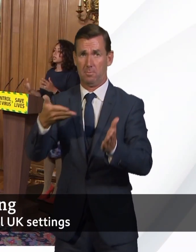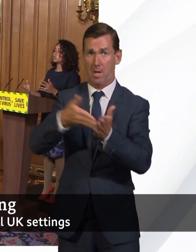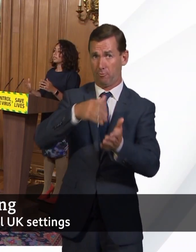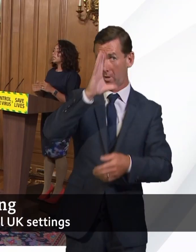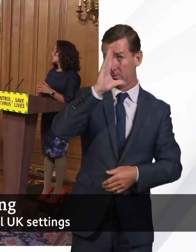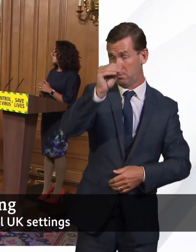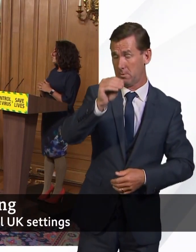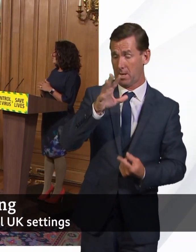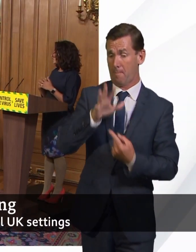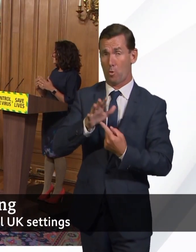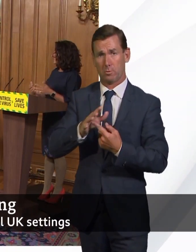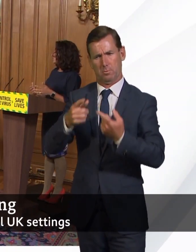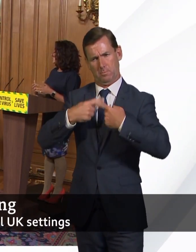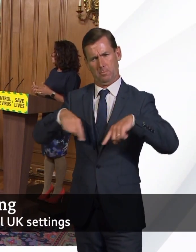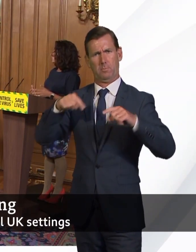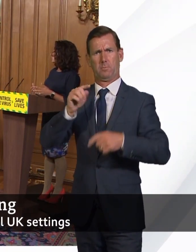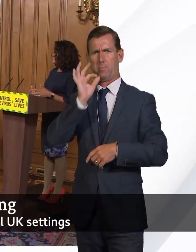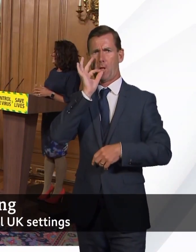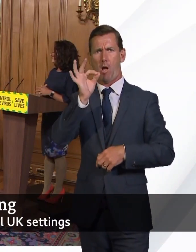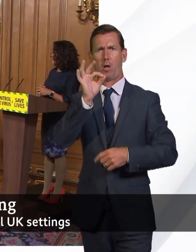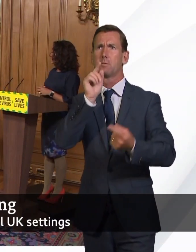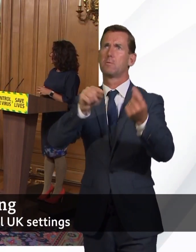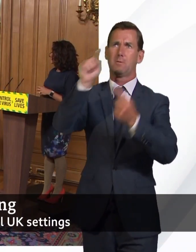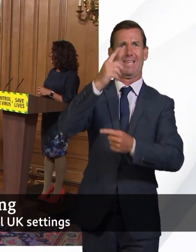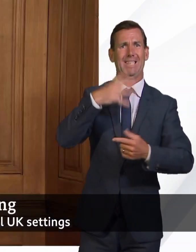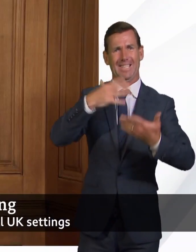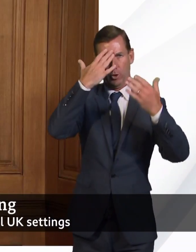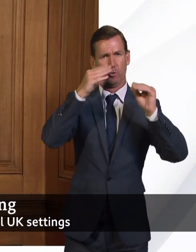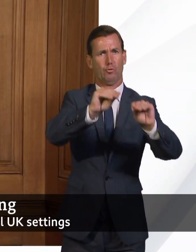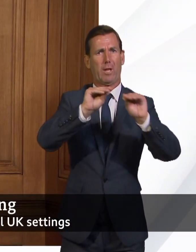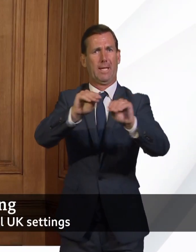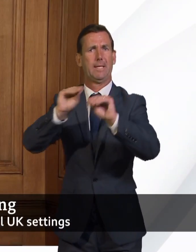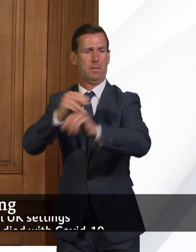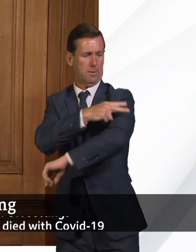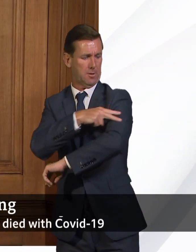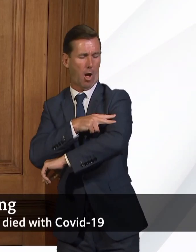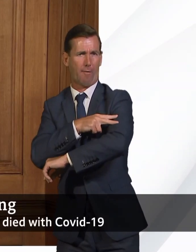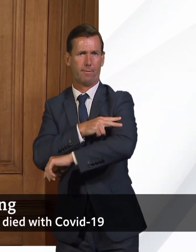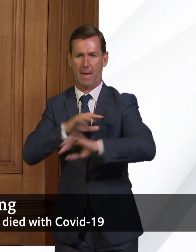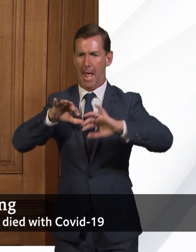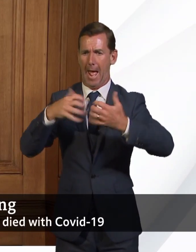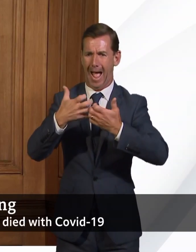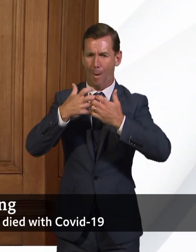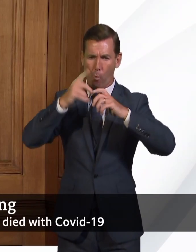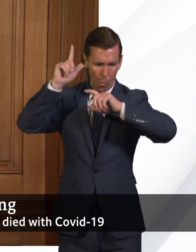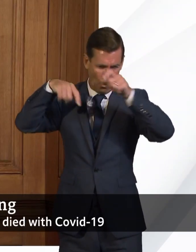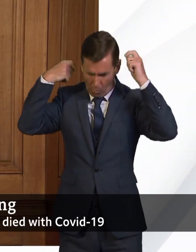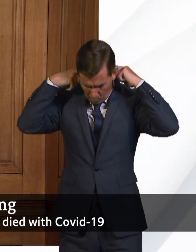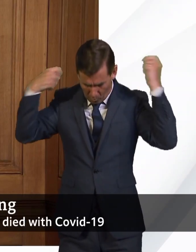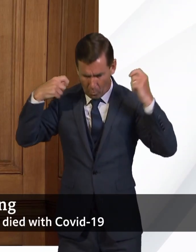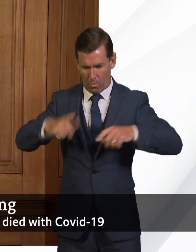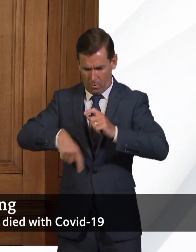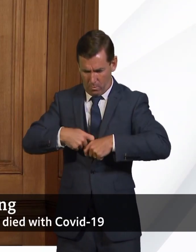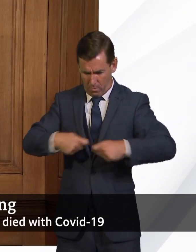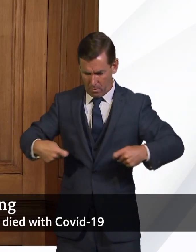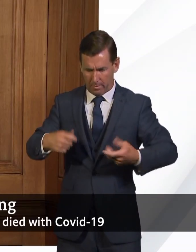part of the country to offer infection prevention control training to care homes. So that's, you know, how to use PPE, how to don and doff safely, how